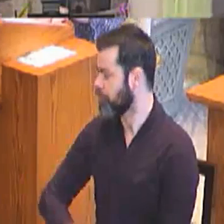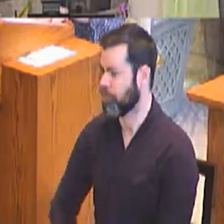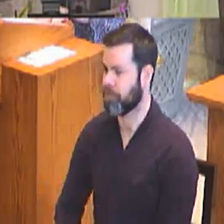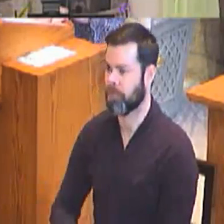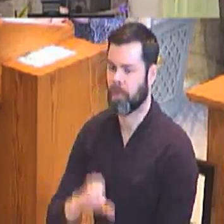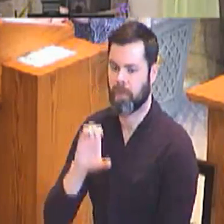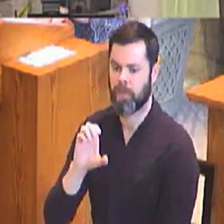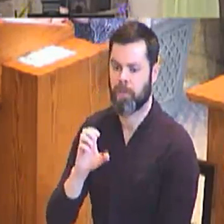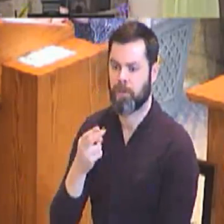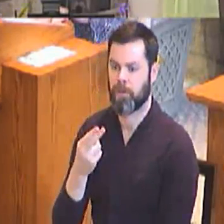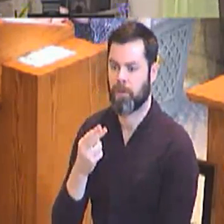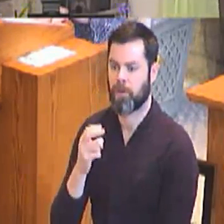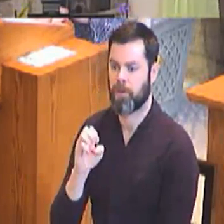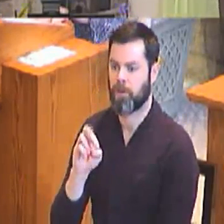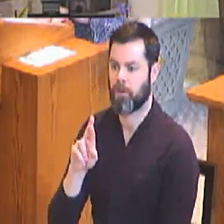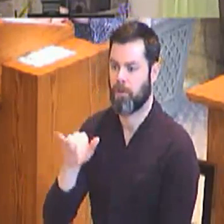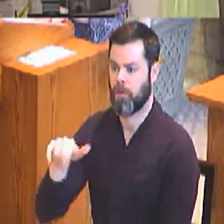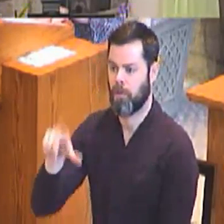Cheryl Cota,